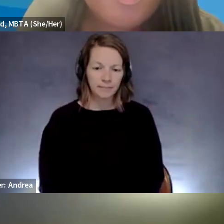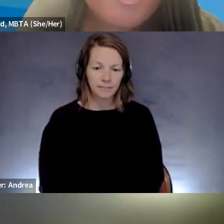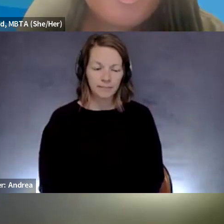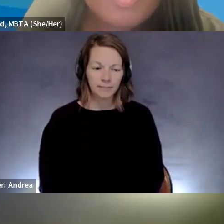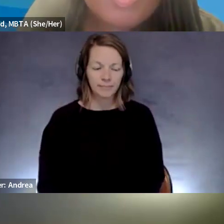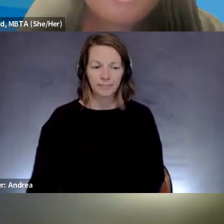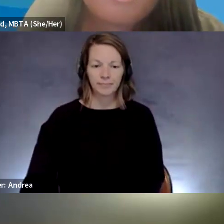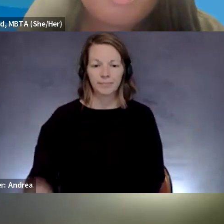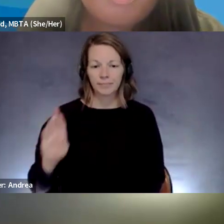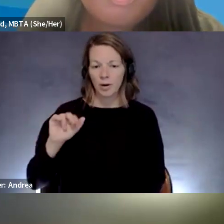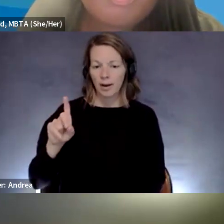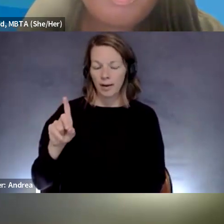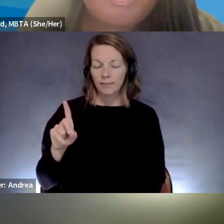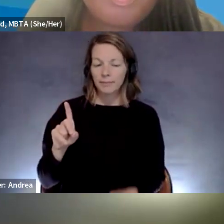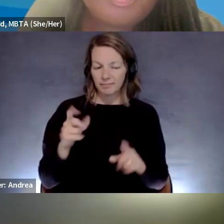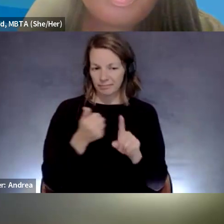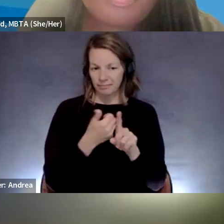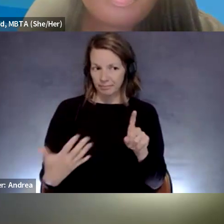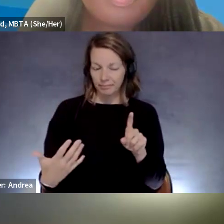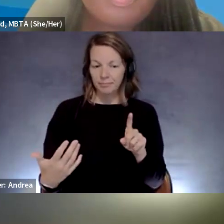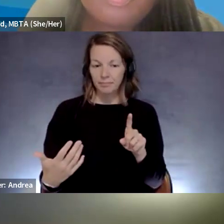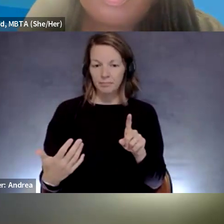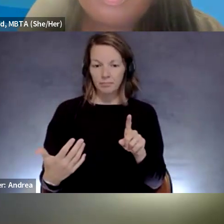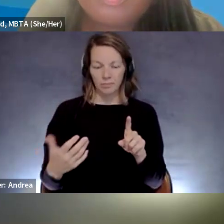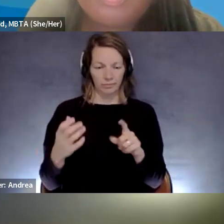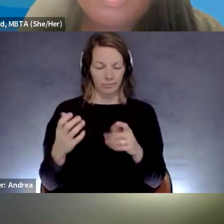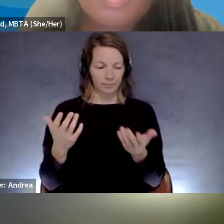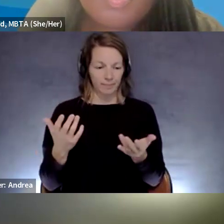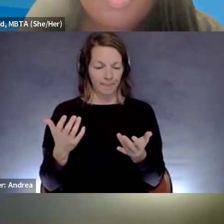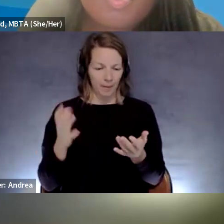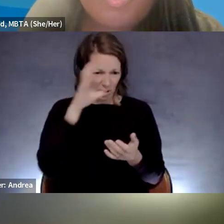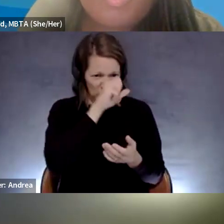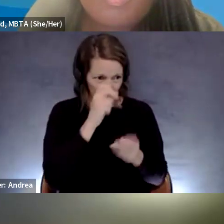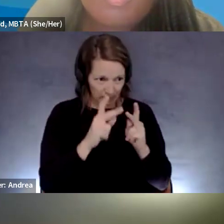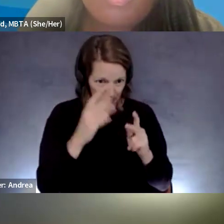to elaborate kind of on what Joe says, just for, I think we assume people understand, but